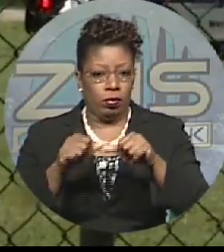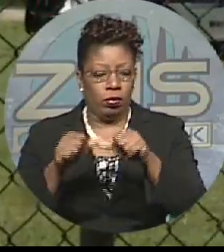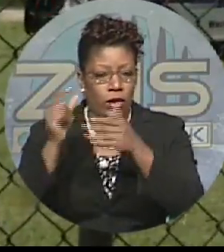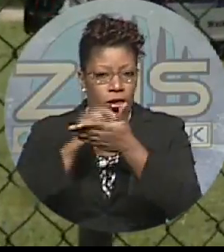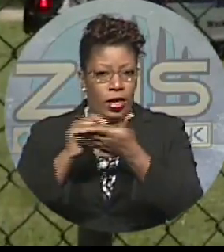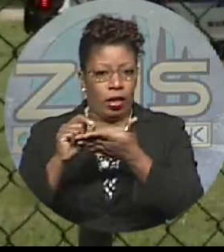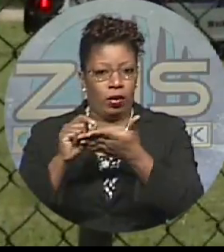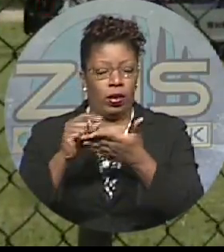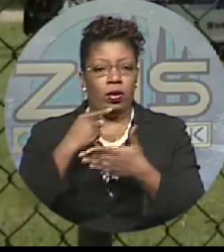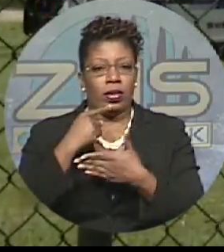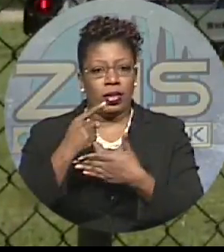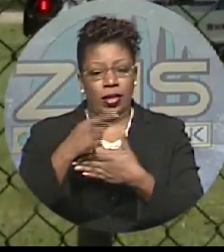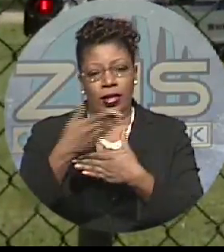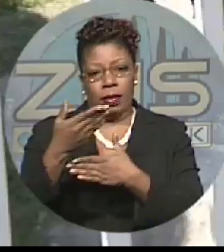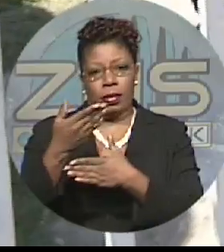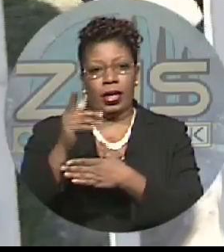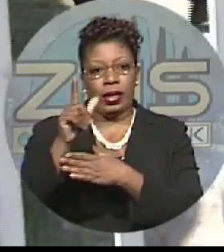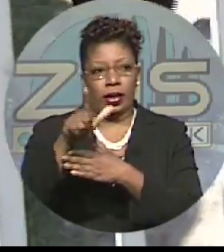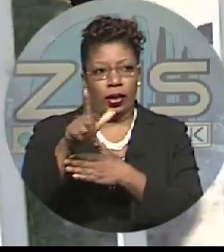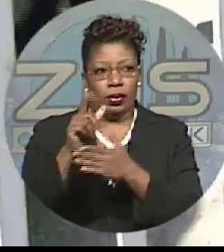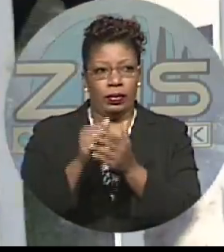statement would be released soon.